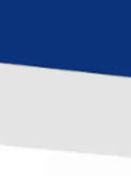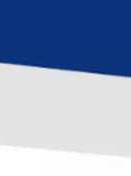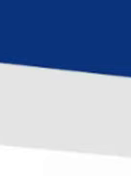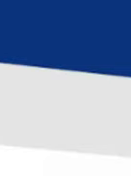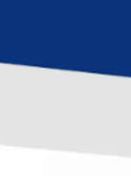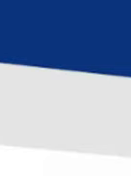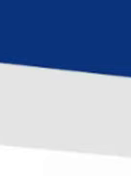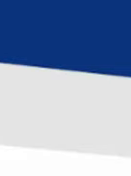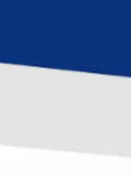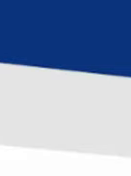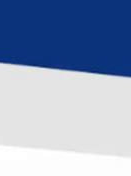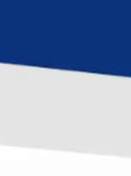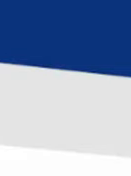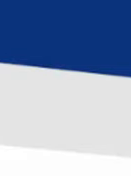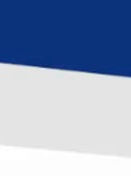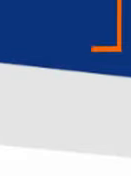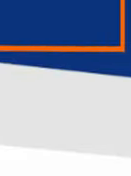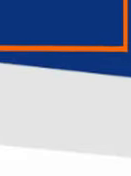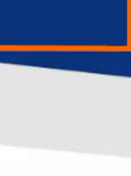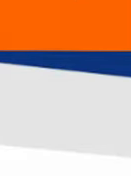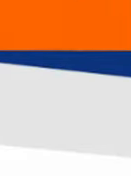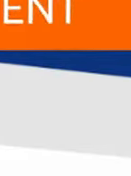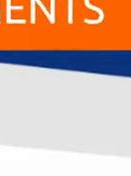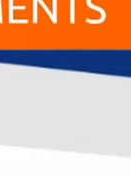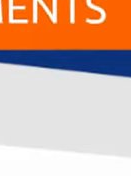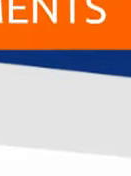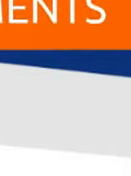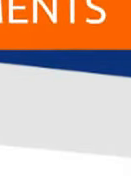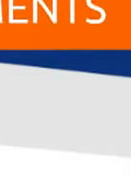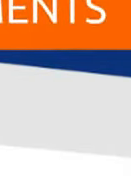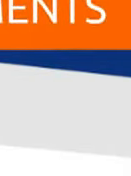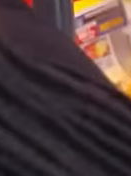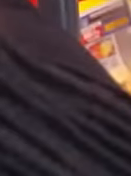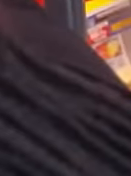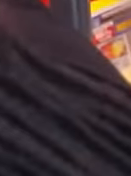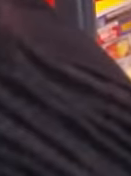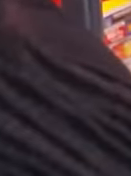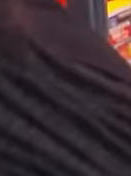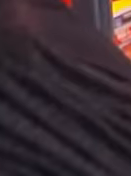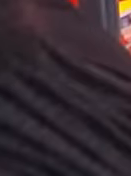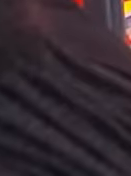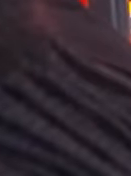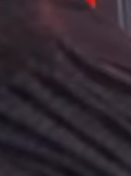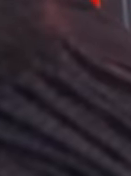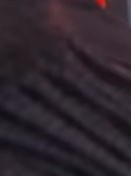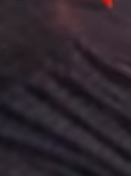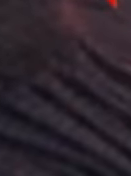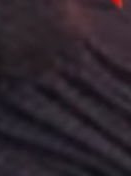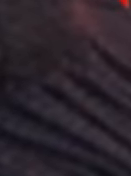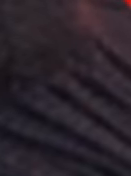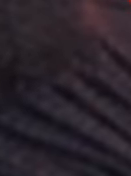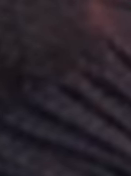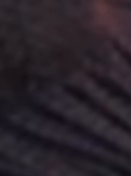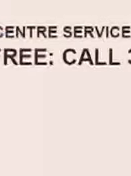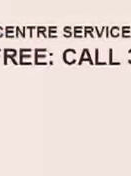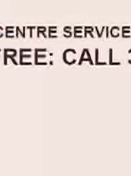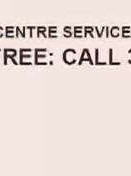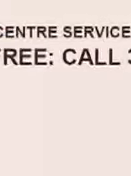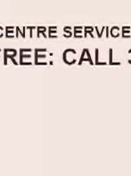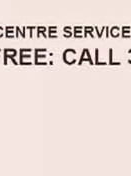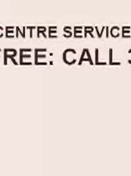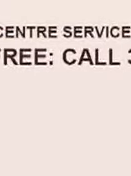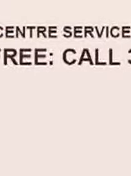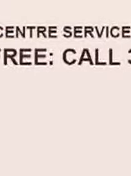your cell phone, buy electricity, airtime for any mobile network, and make payments for goods and services. T's and C's